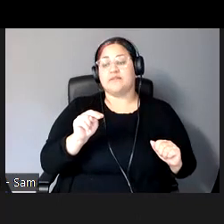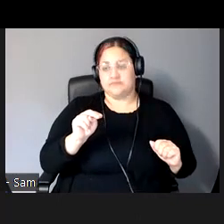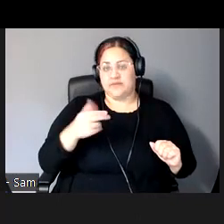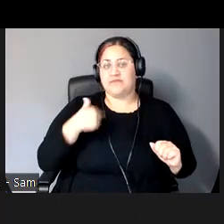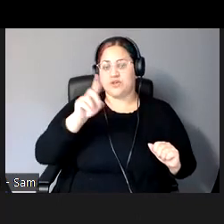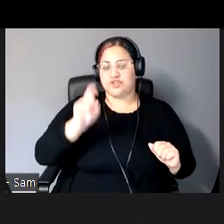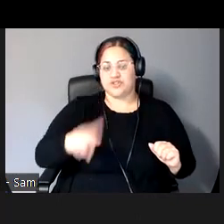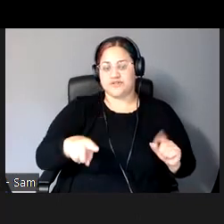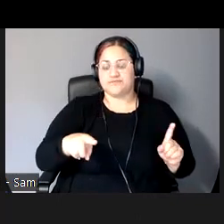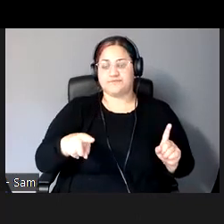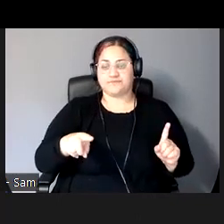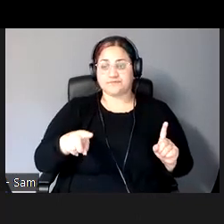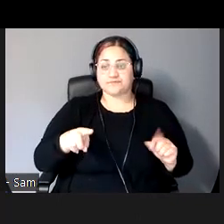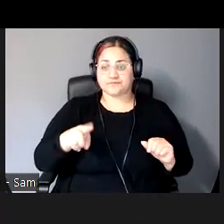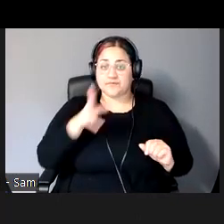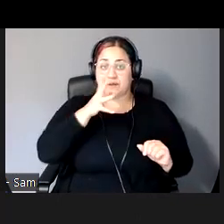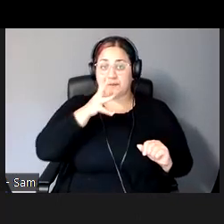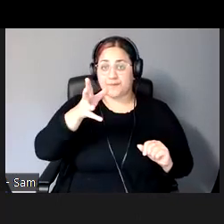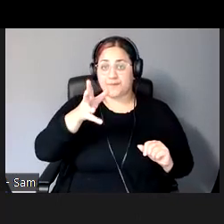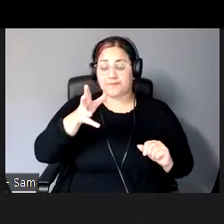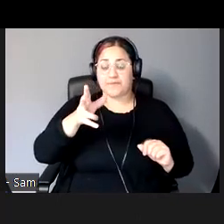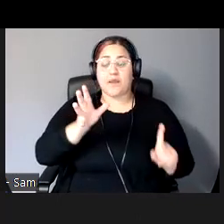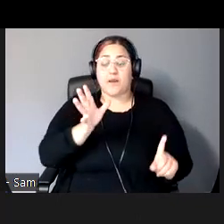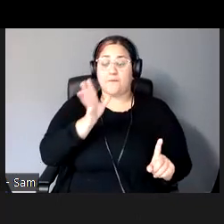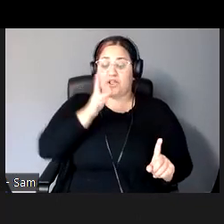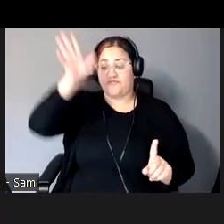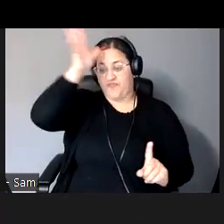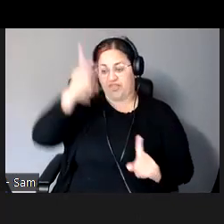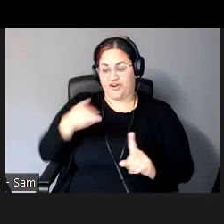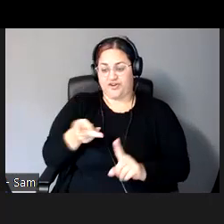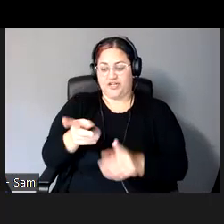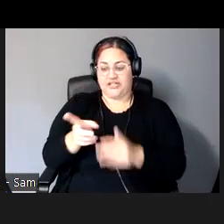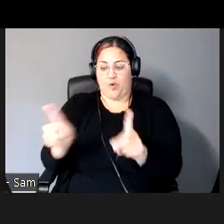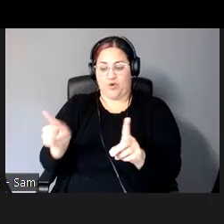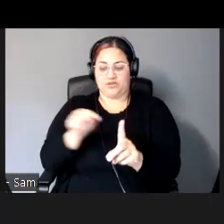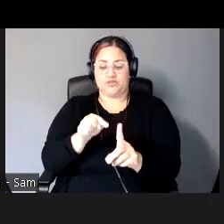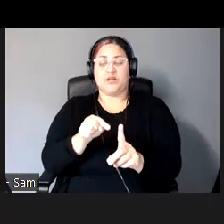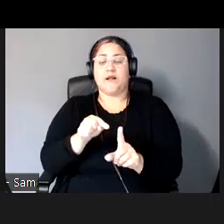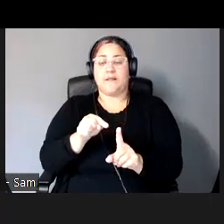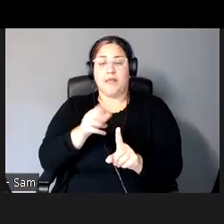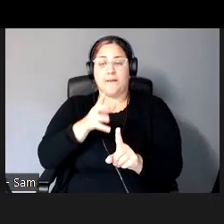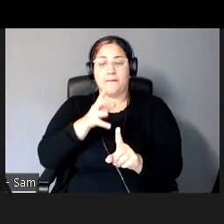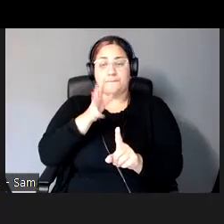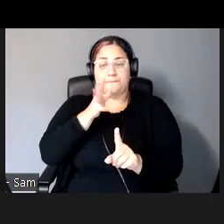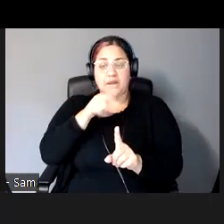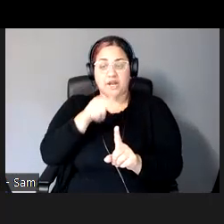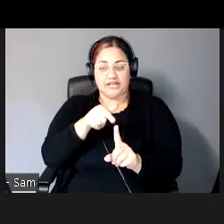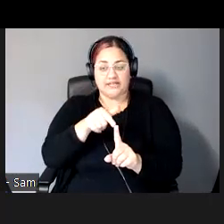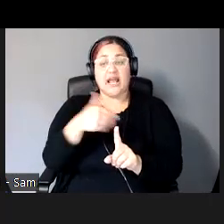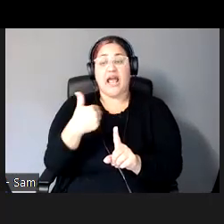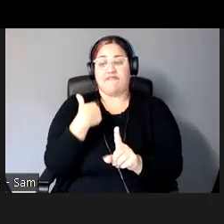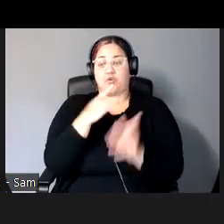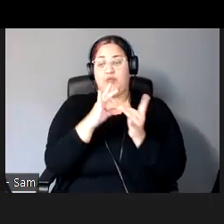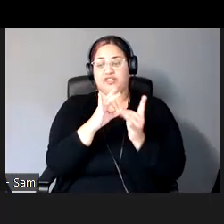one has a relationship breakdown with their parents. Can parent one prevent